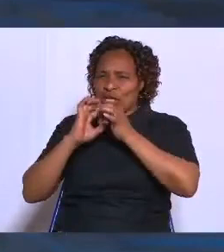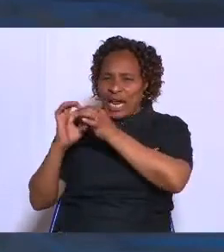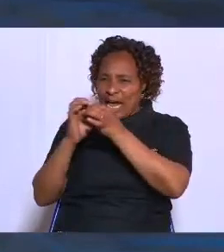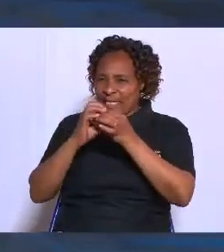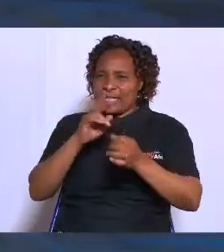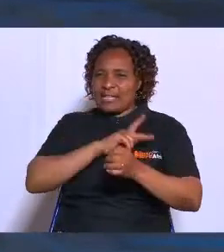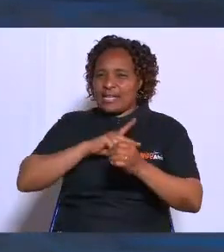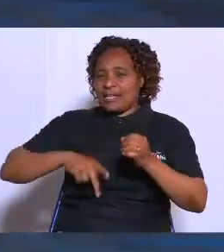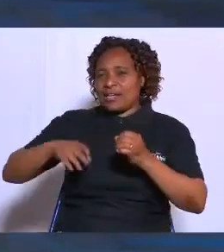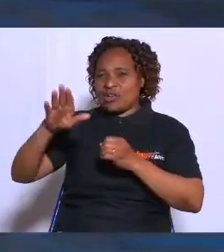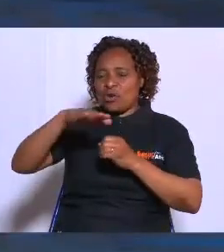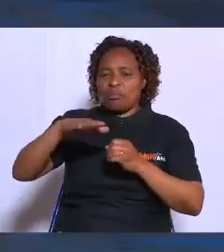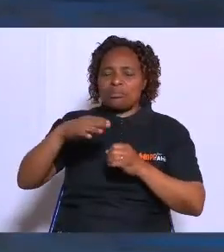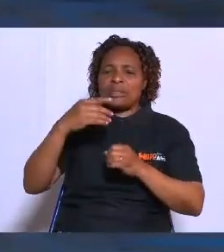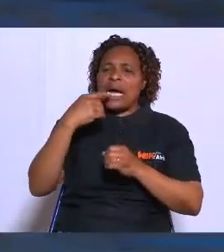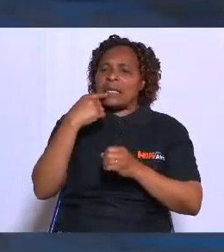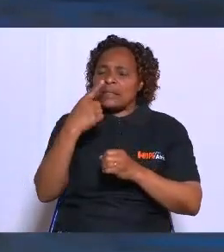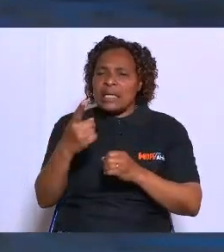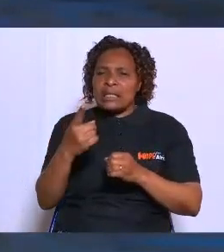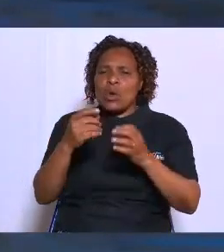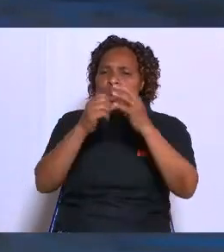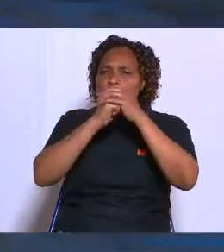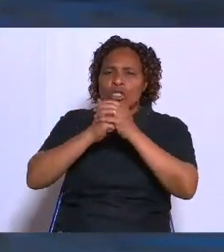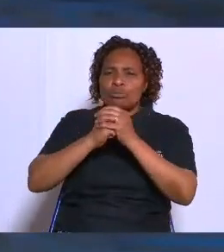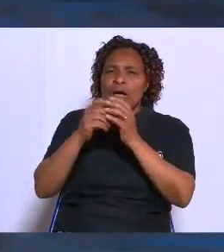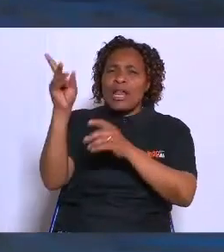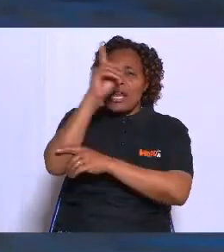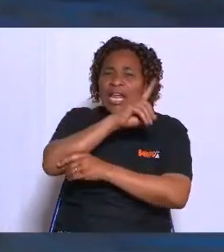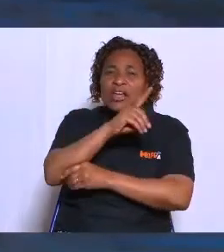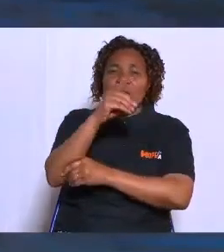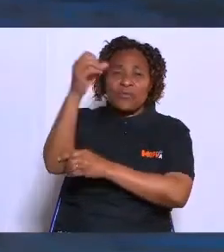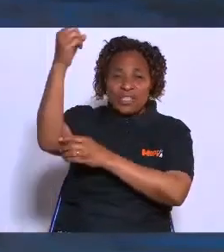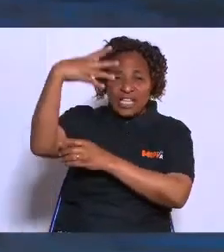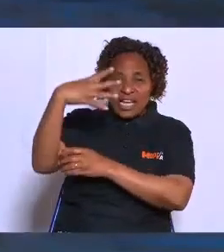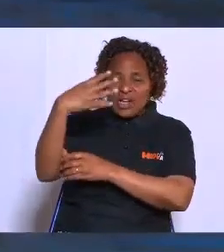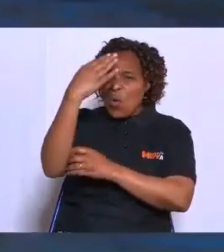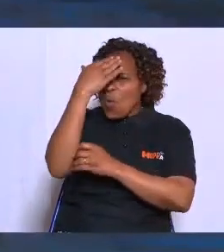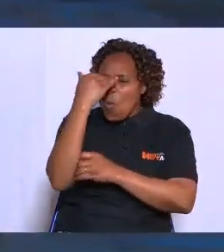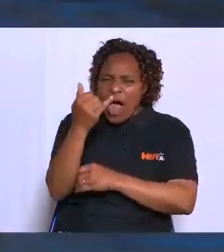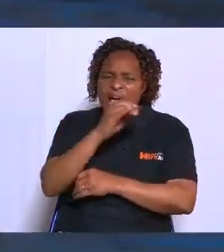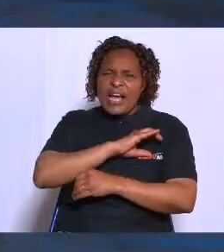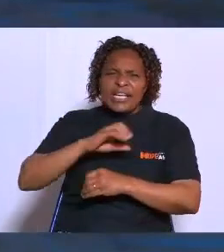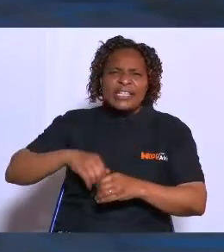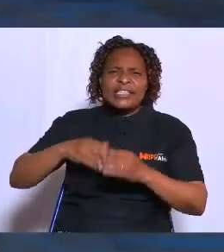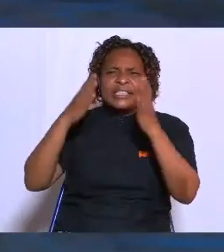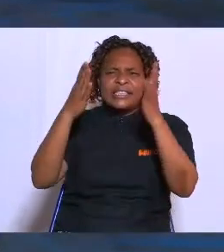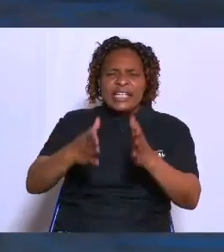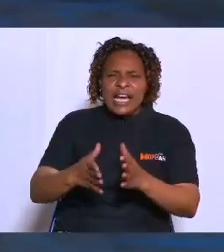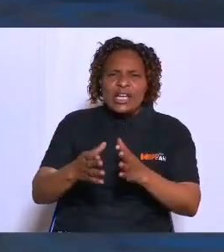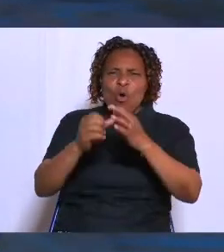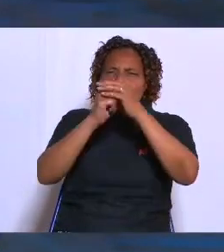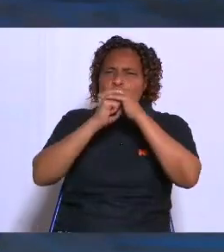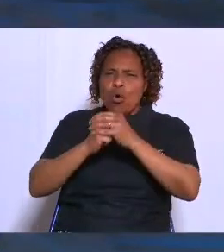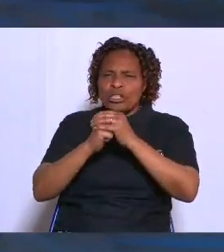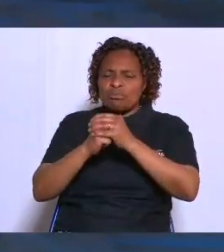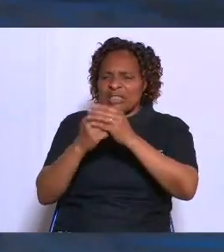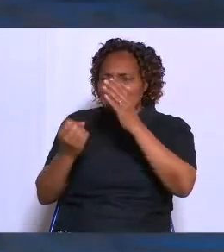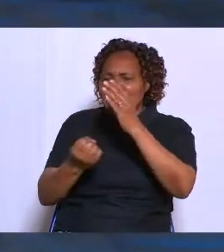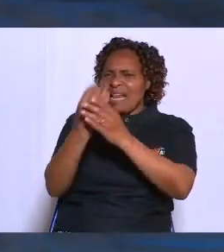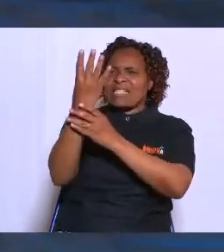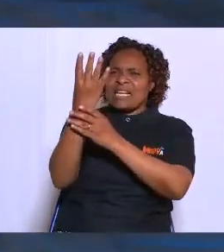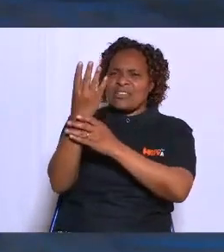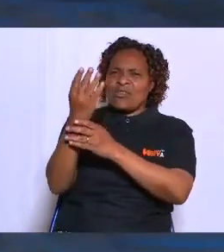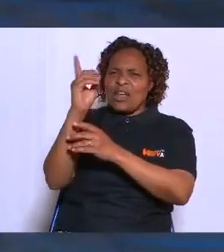the pagans are worshiping on the day of the sun why don't we have Christians worship in honor of the Resurrection on the first